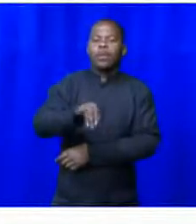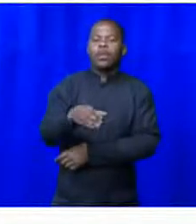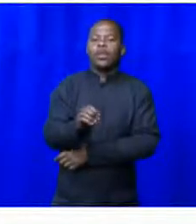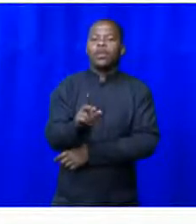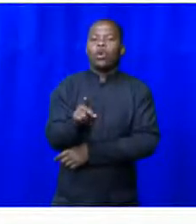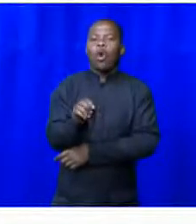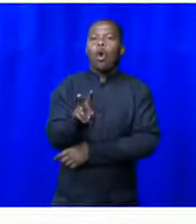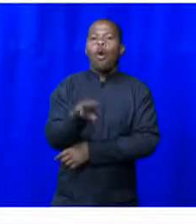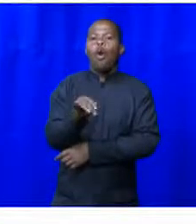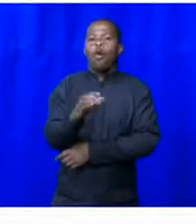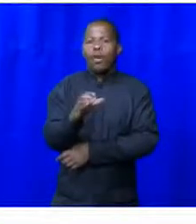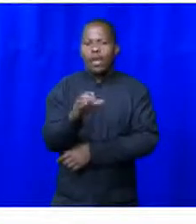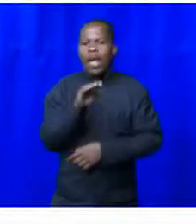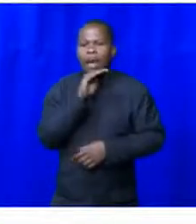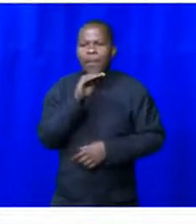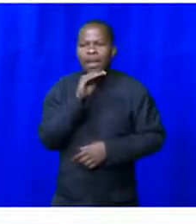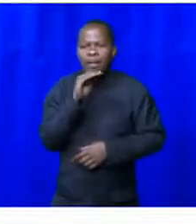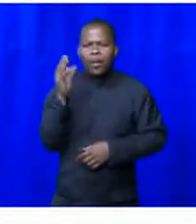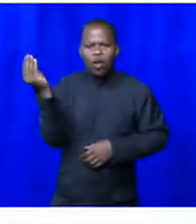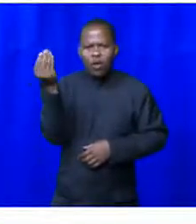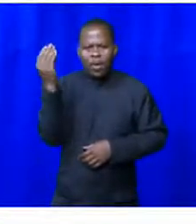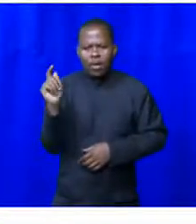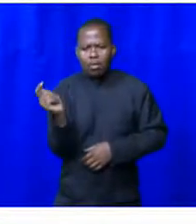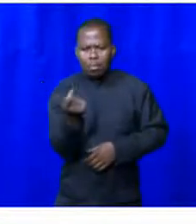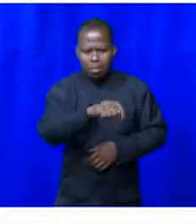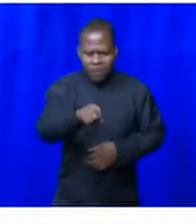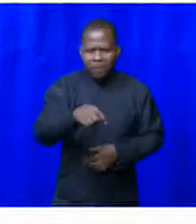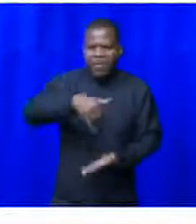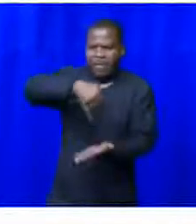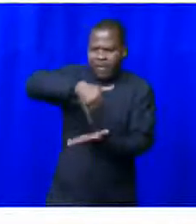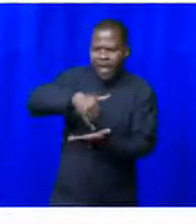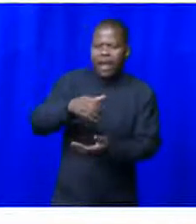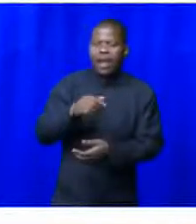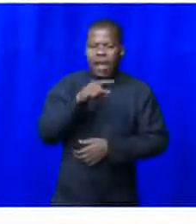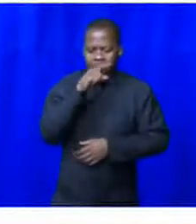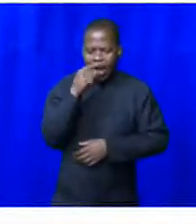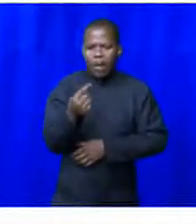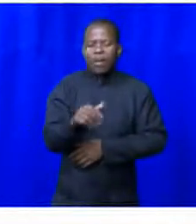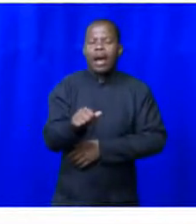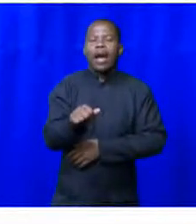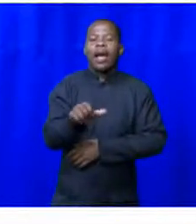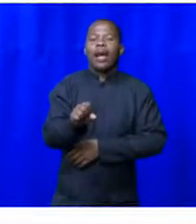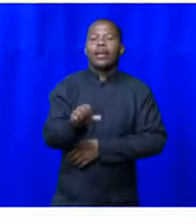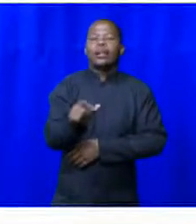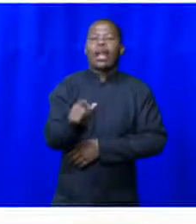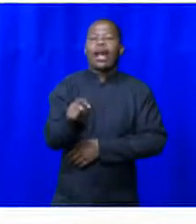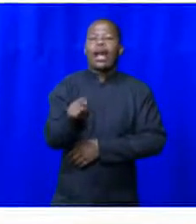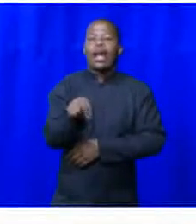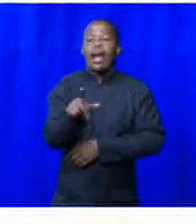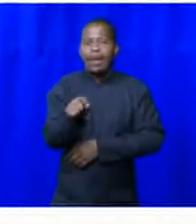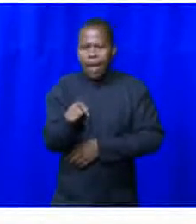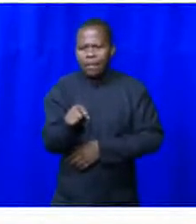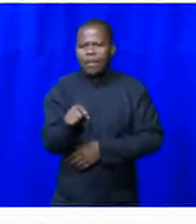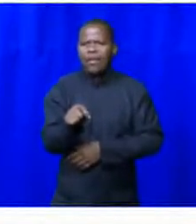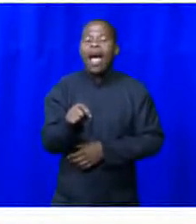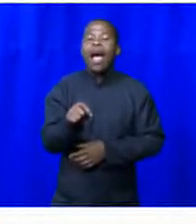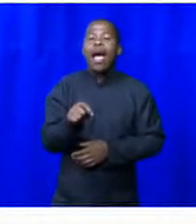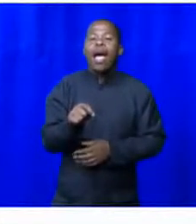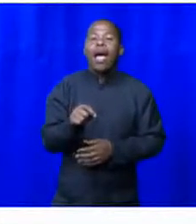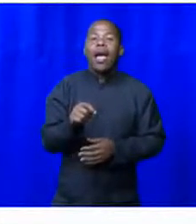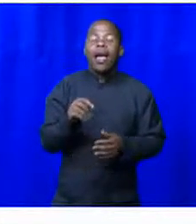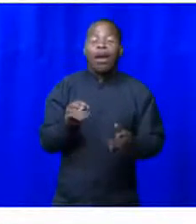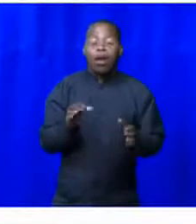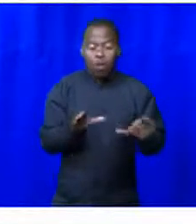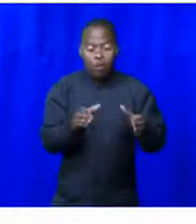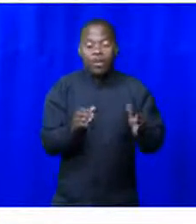esigabeni se-16 enzebeni ye-Asanta Open lechubeka kwe-7 laseKazakhstan. Djokovic sotawuthola naye